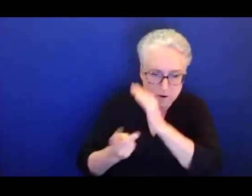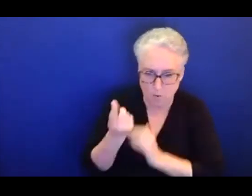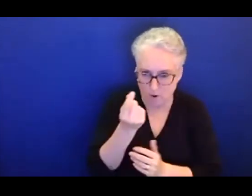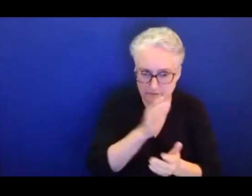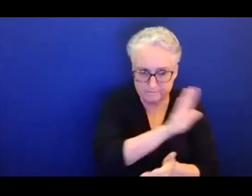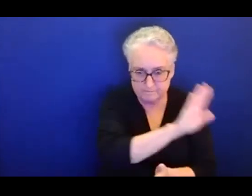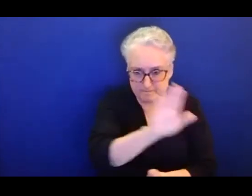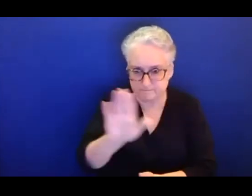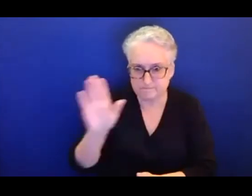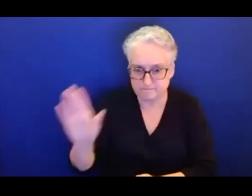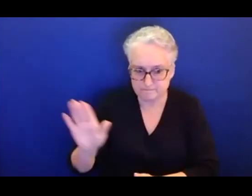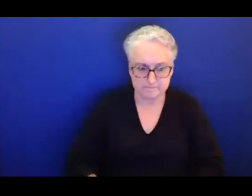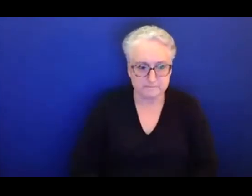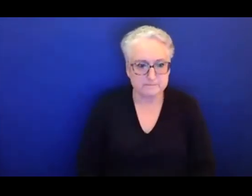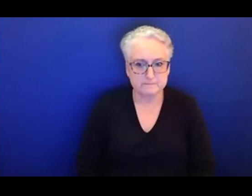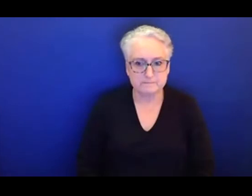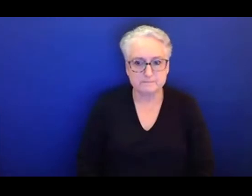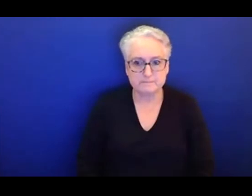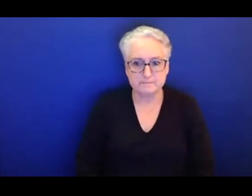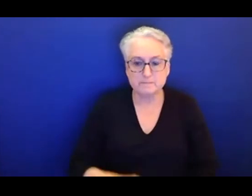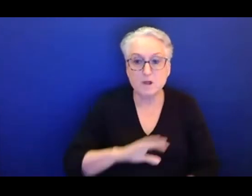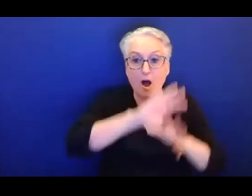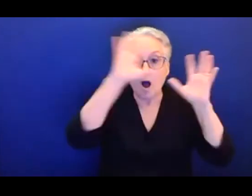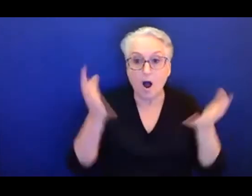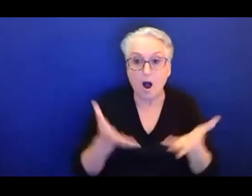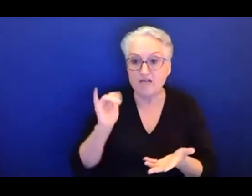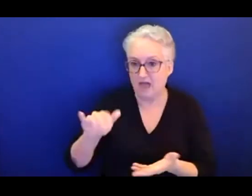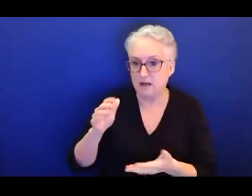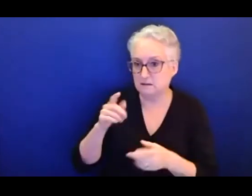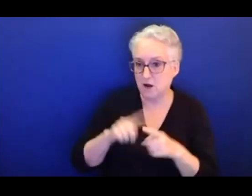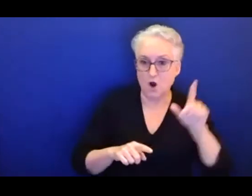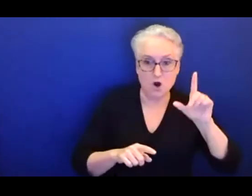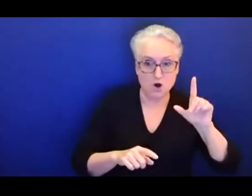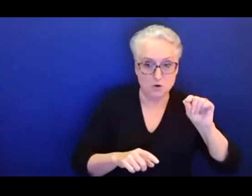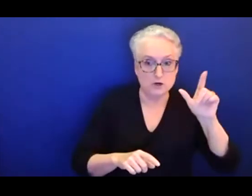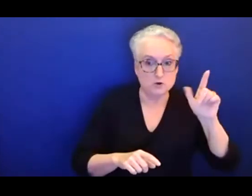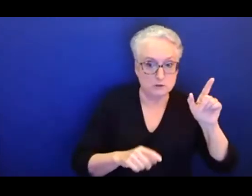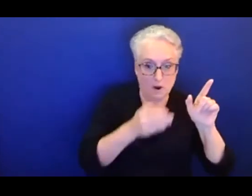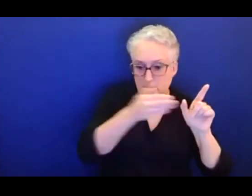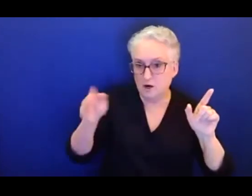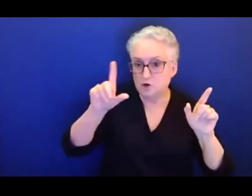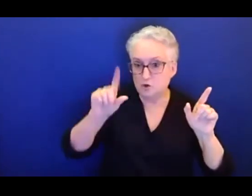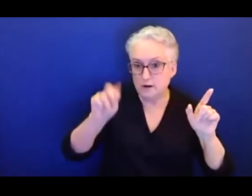draft annual action plan document. We encourage people to be asking questions.